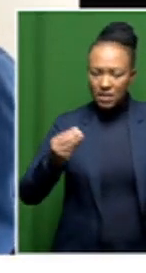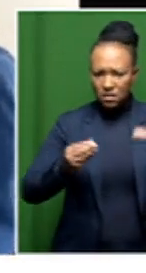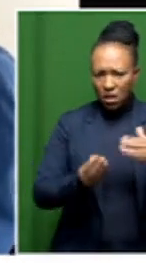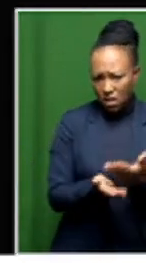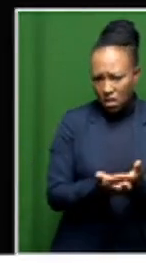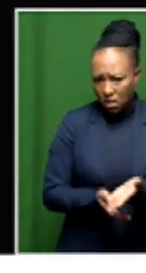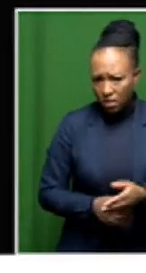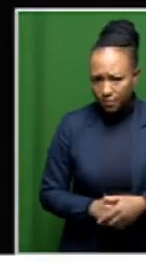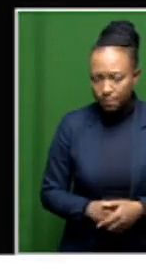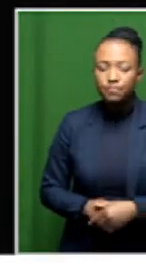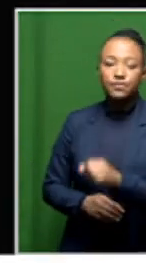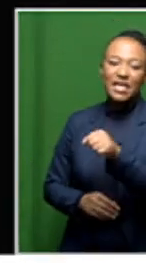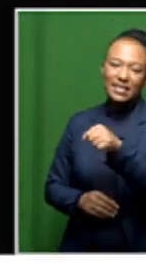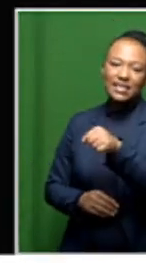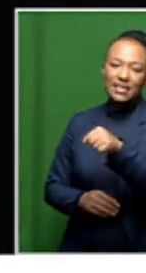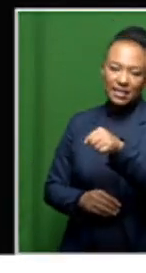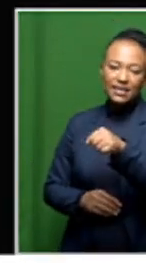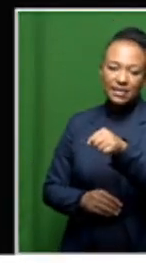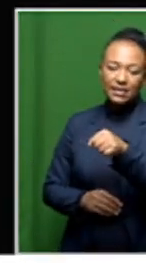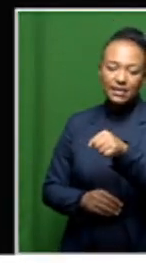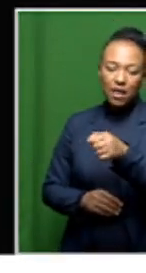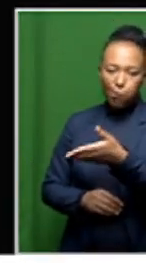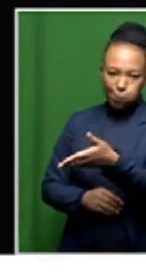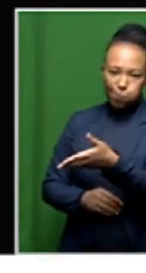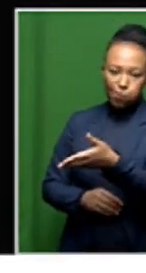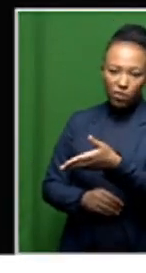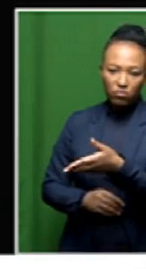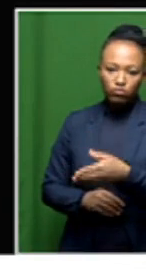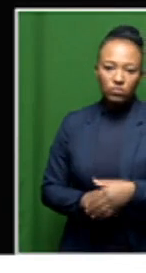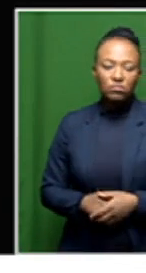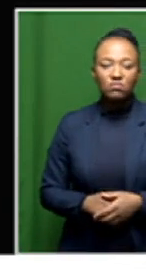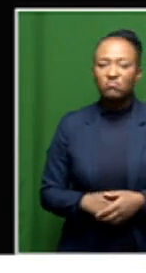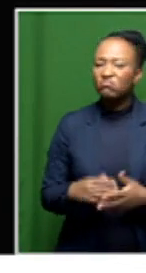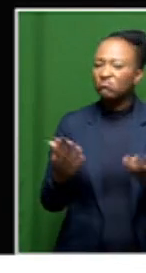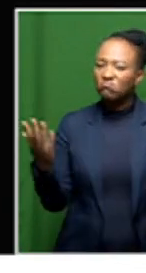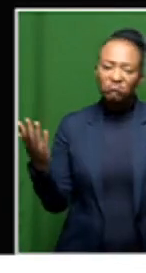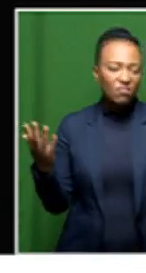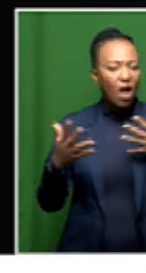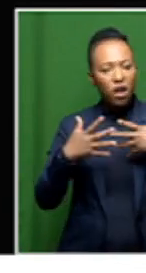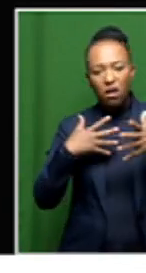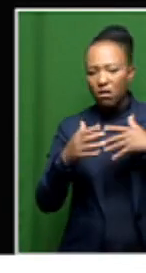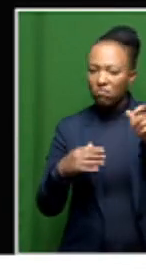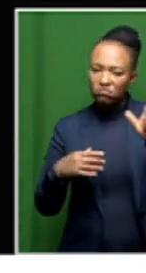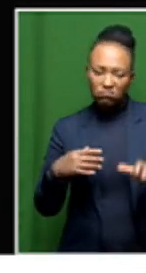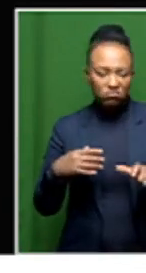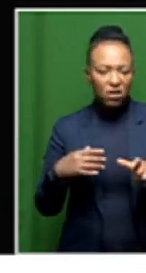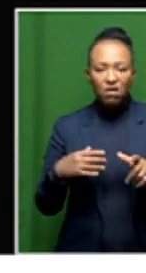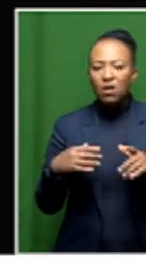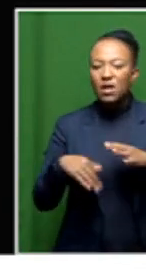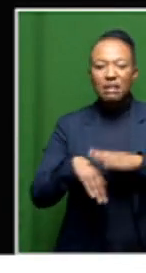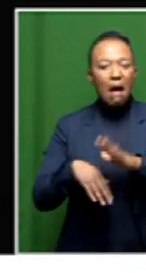is omnipresent. It's a facility that can be used at the leisure of every citizen's